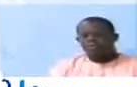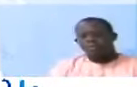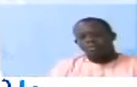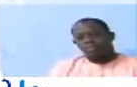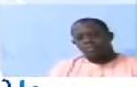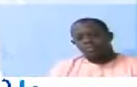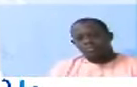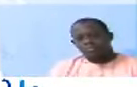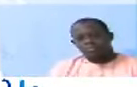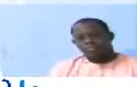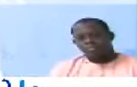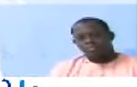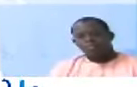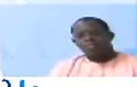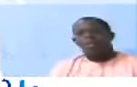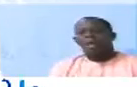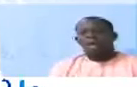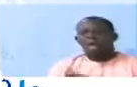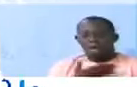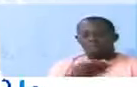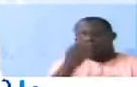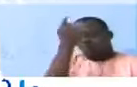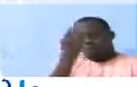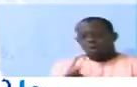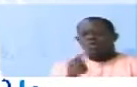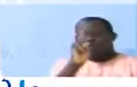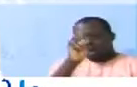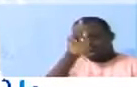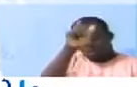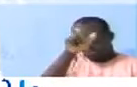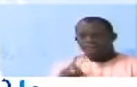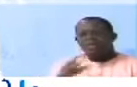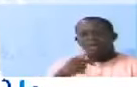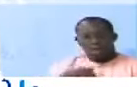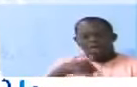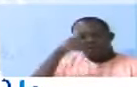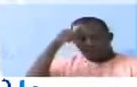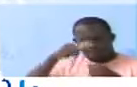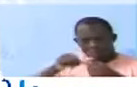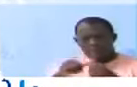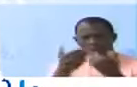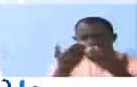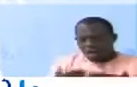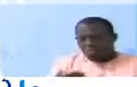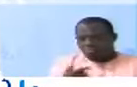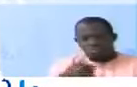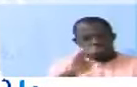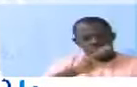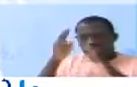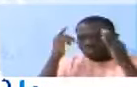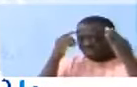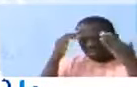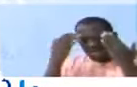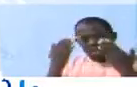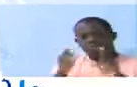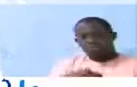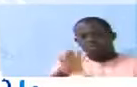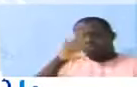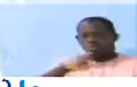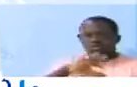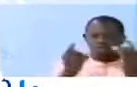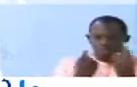There is only one person I can remember, but right now I don't think he is doing